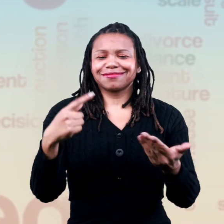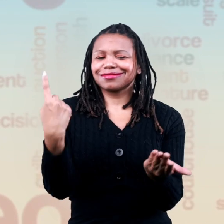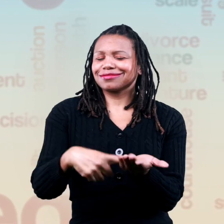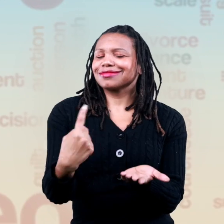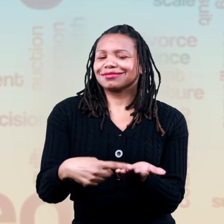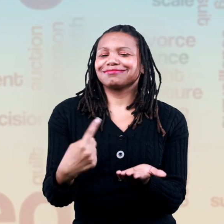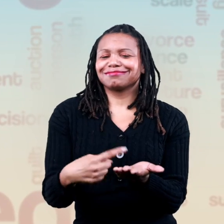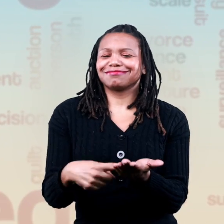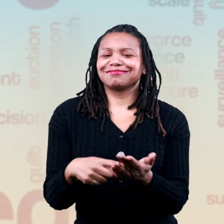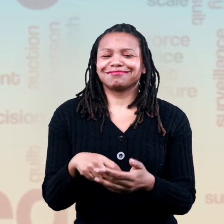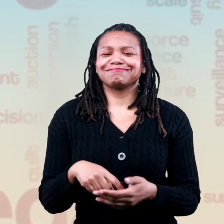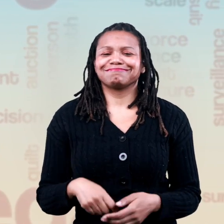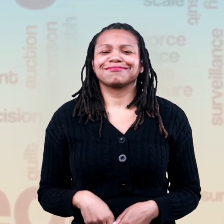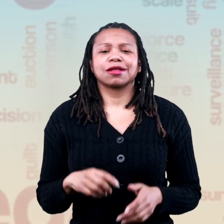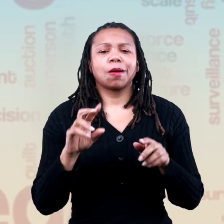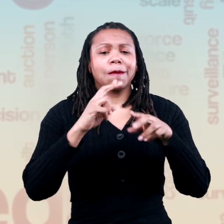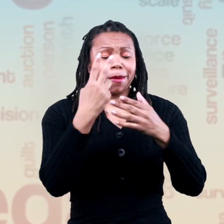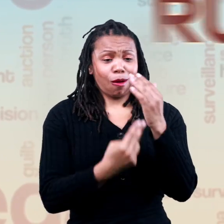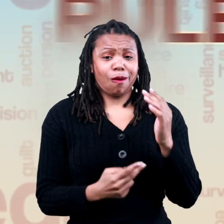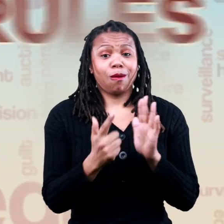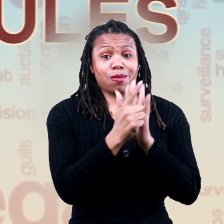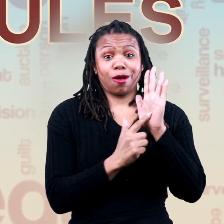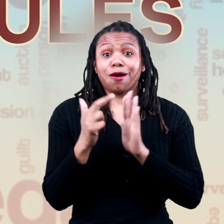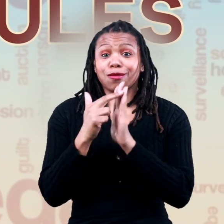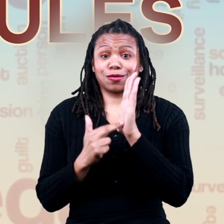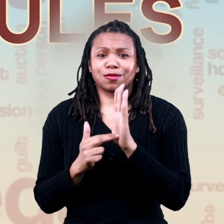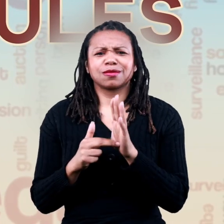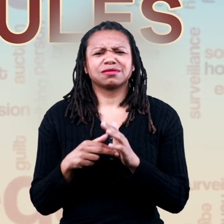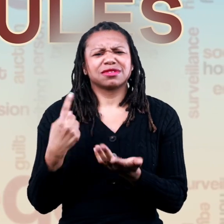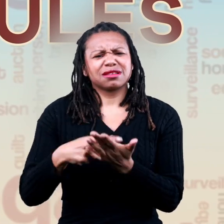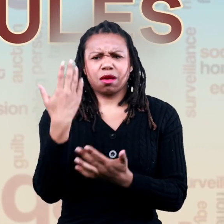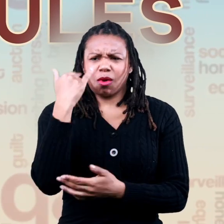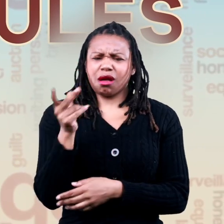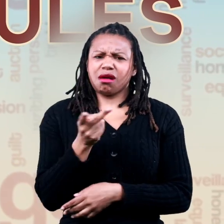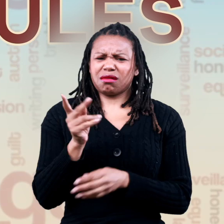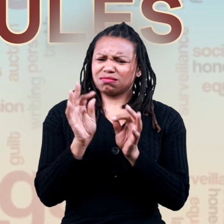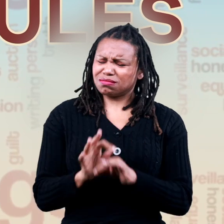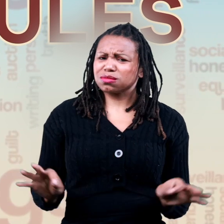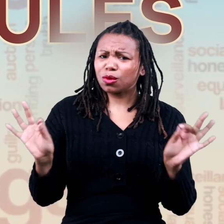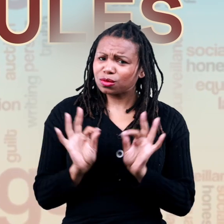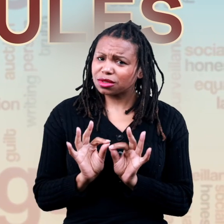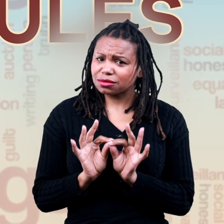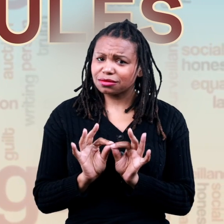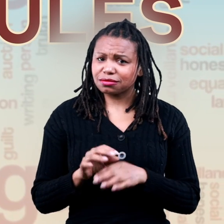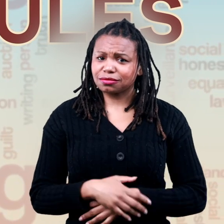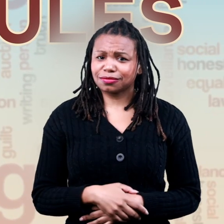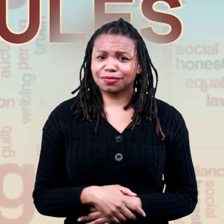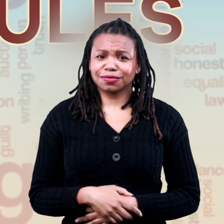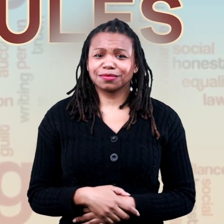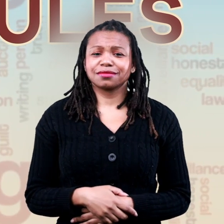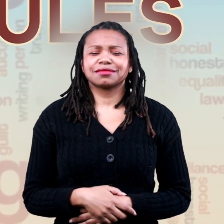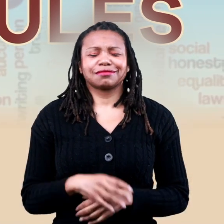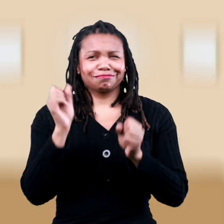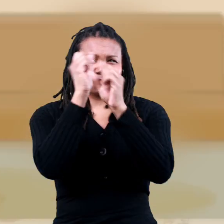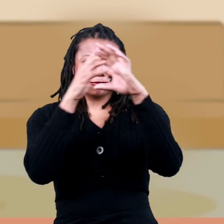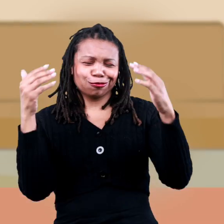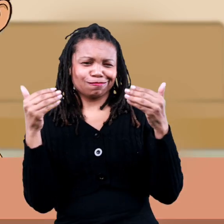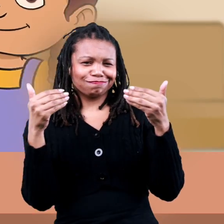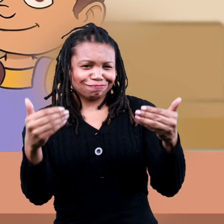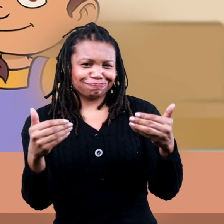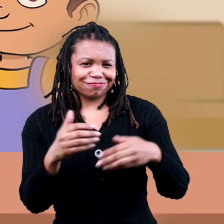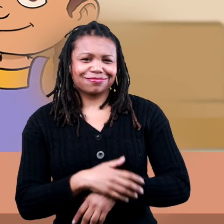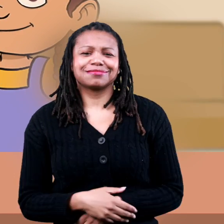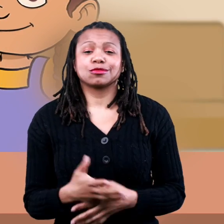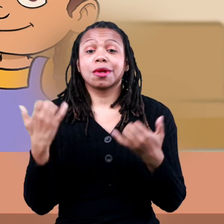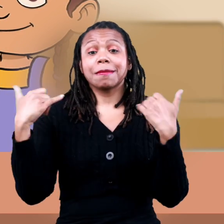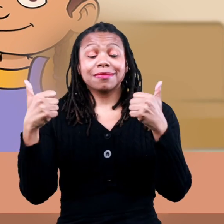Uh-huh. Today, we are going to talk about both laws and rules and discuss why they are so important.